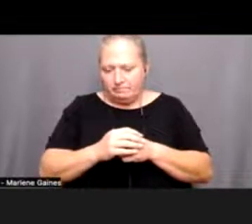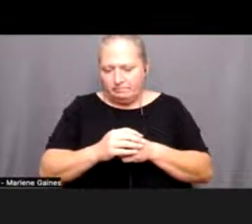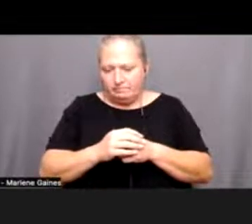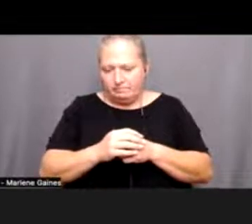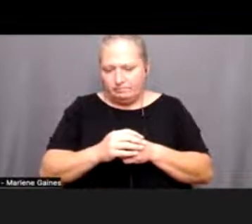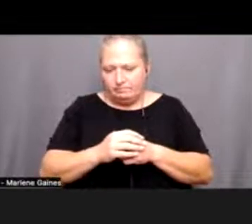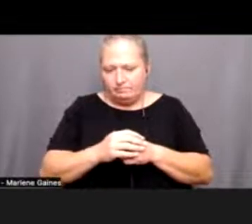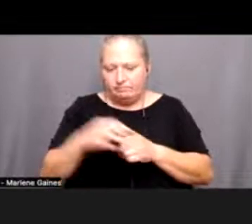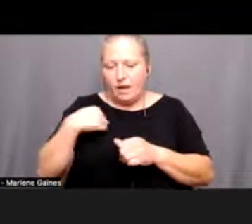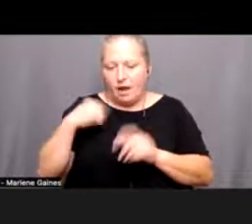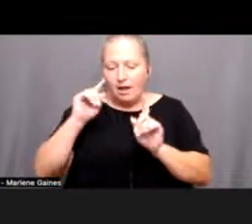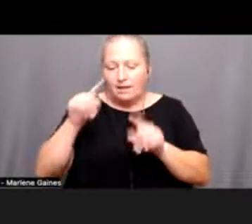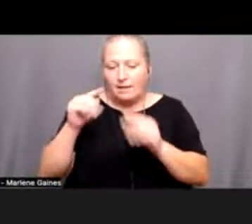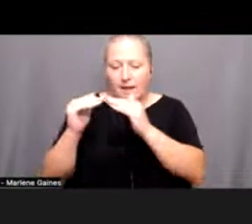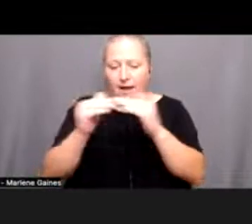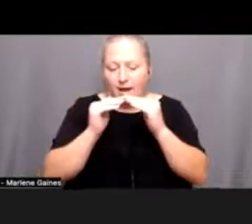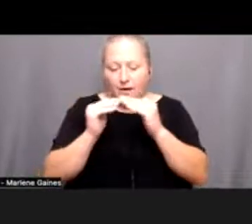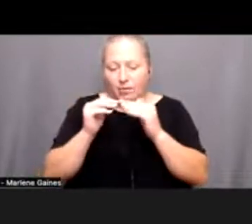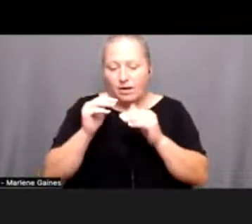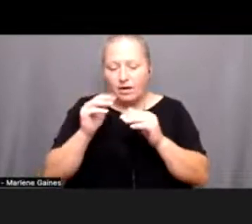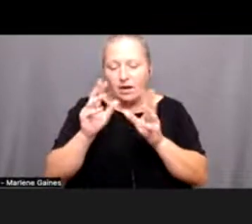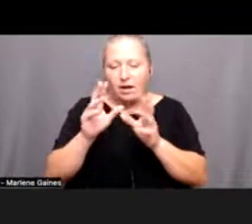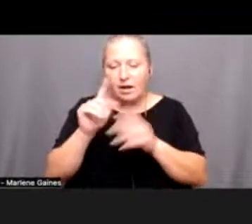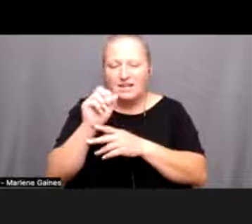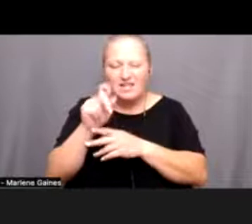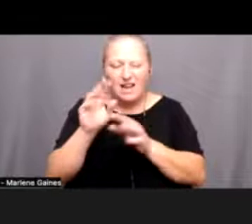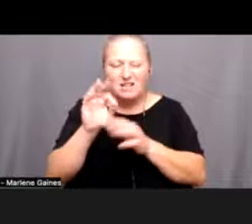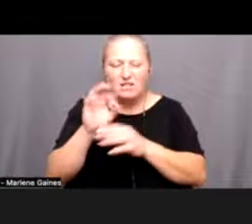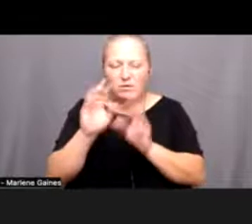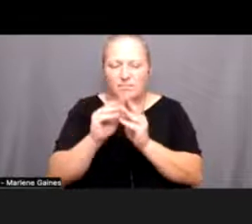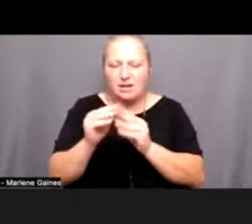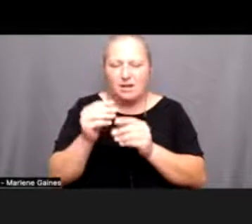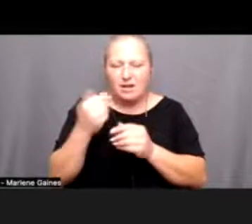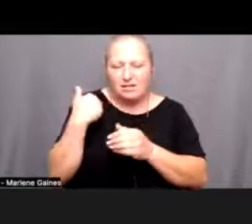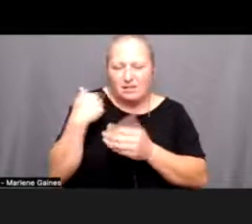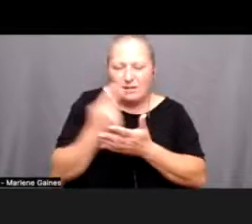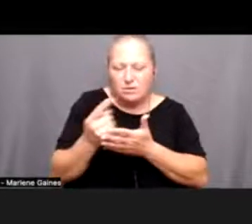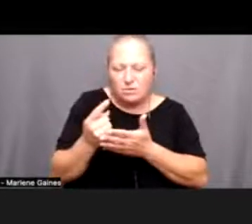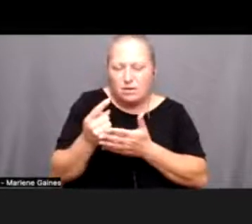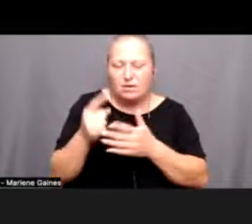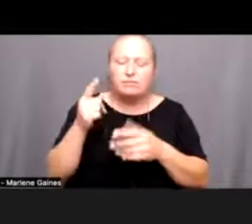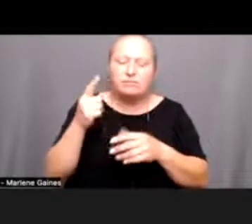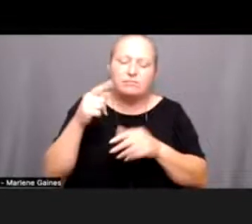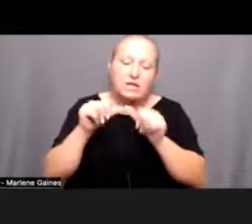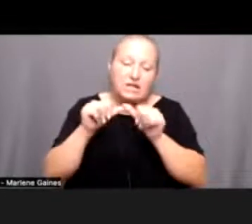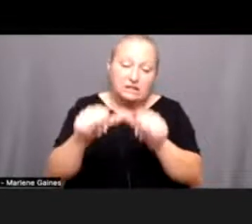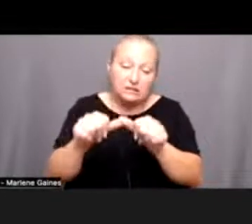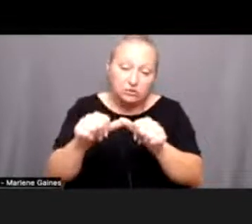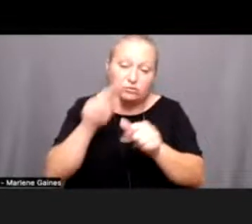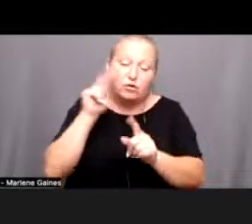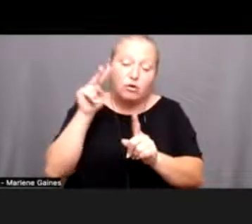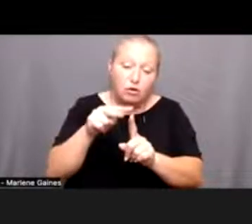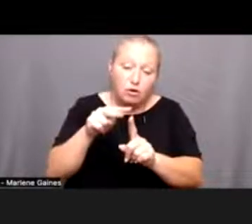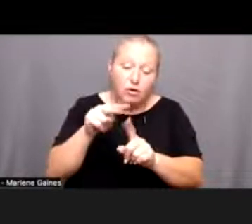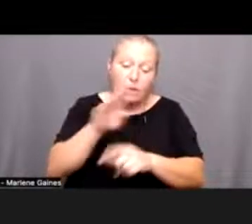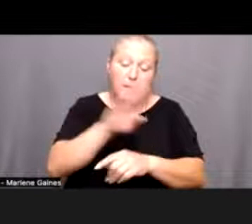I attended the Equity Task Force meeting earlier this week. The Equity Task Force continues to look at